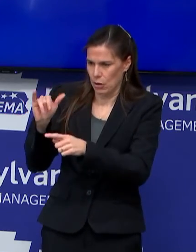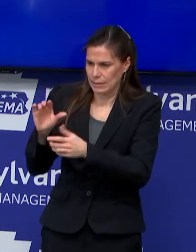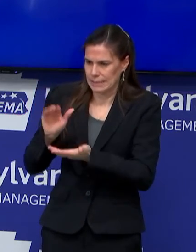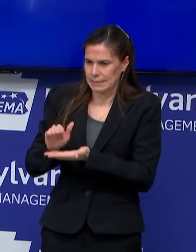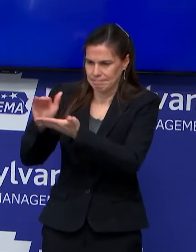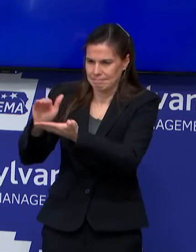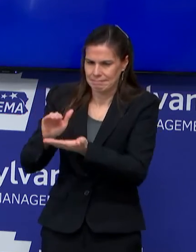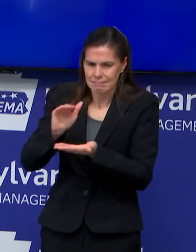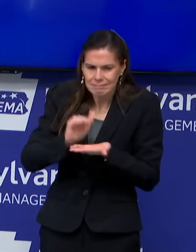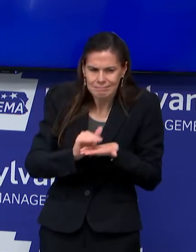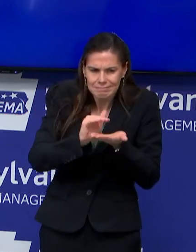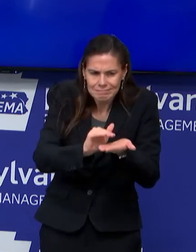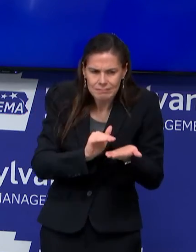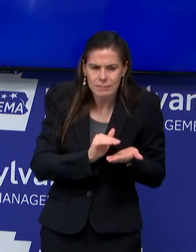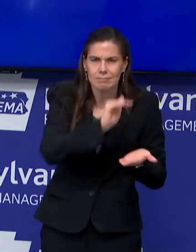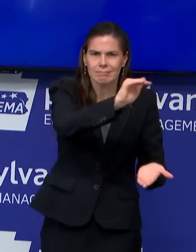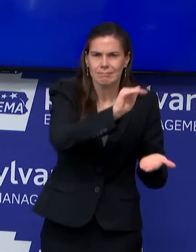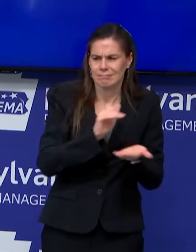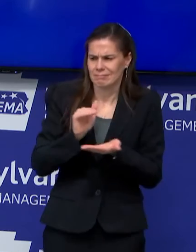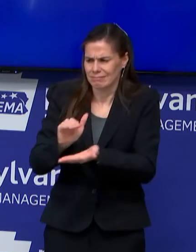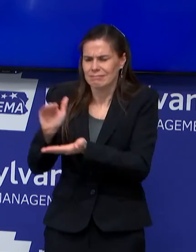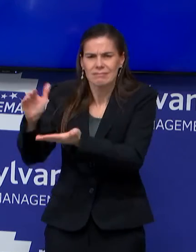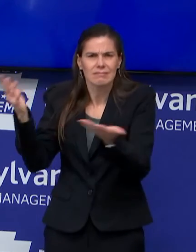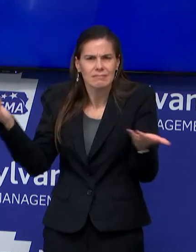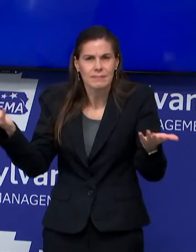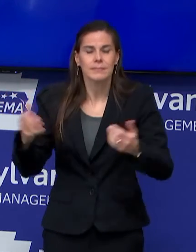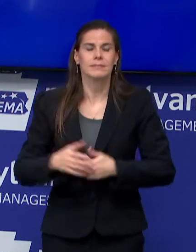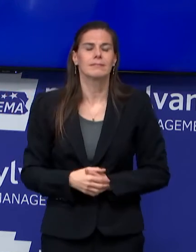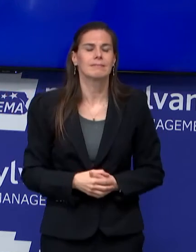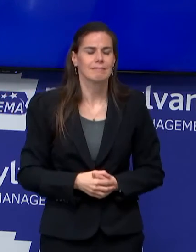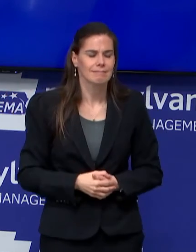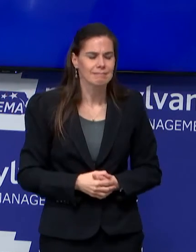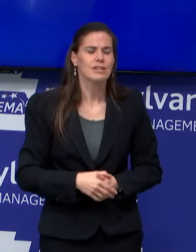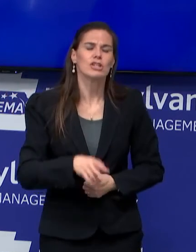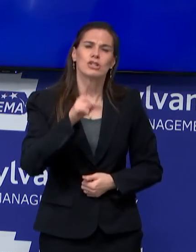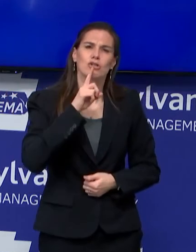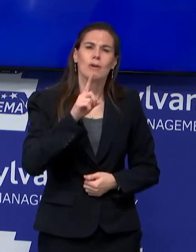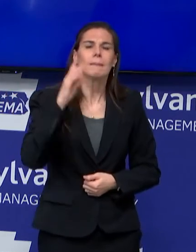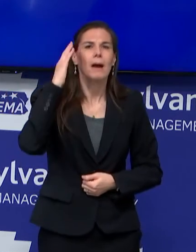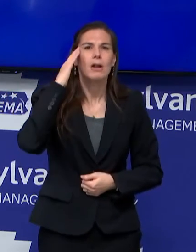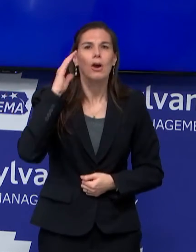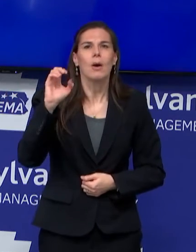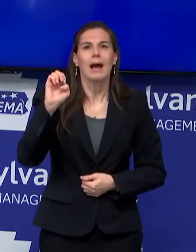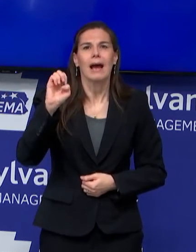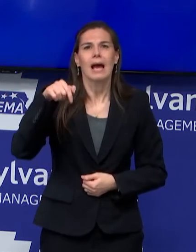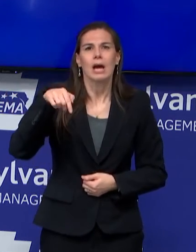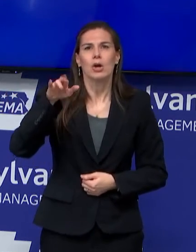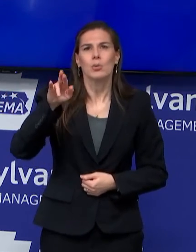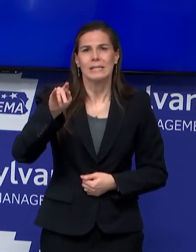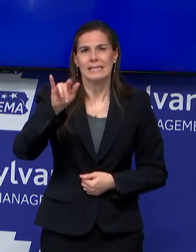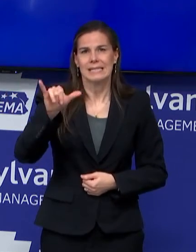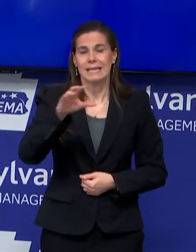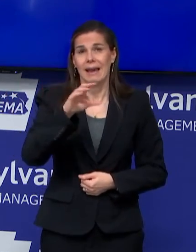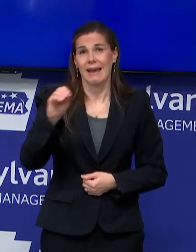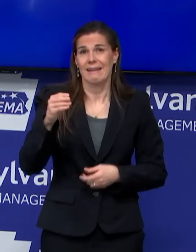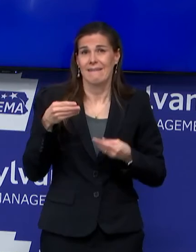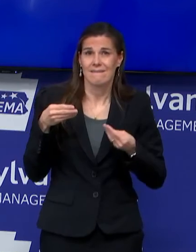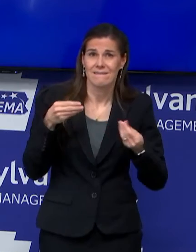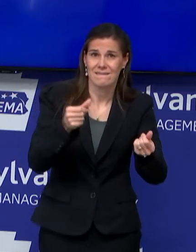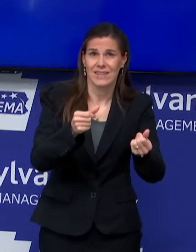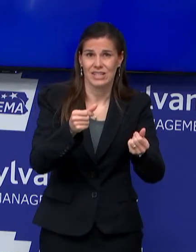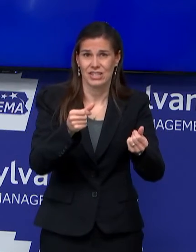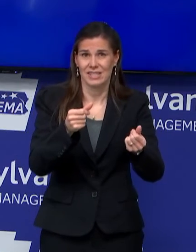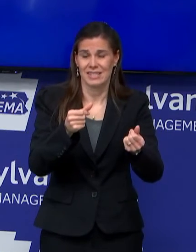Sure. So I know that equity plays a big part in how we're allocating and also efficiency. I think at this point we're looking at trying